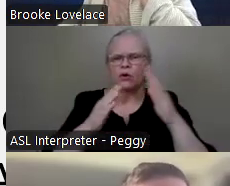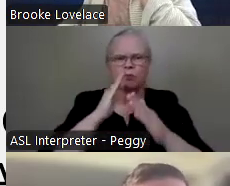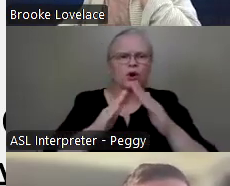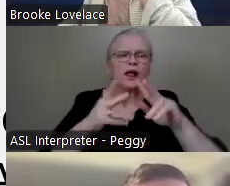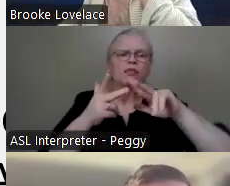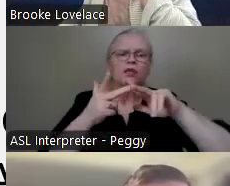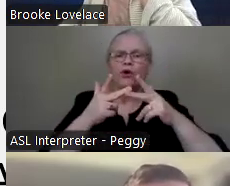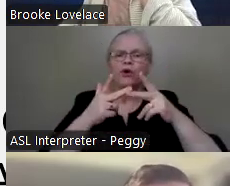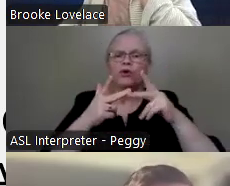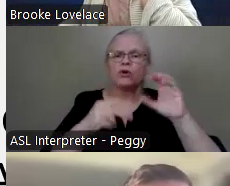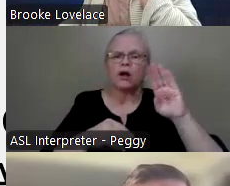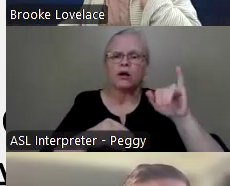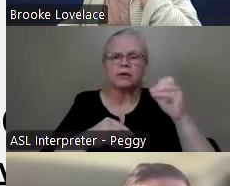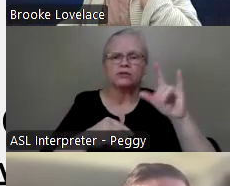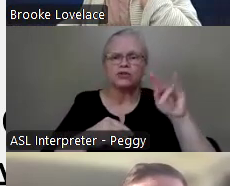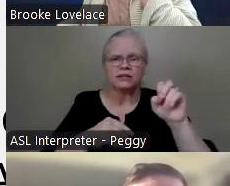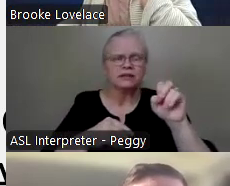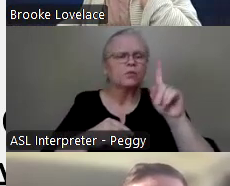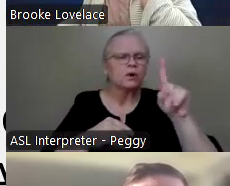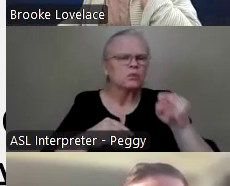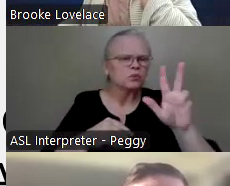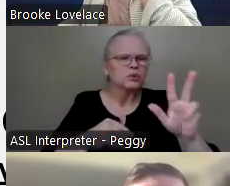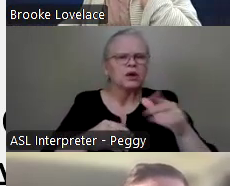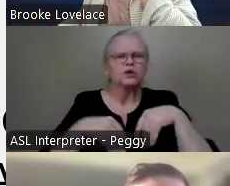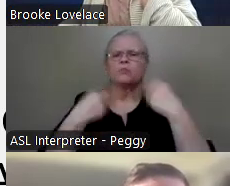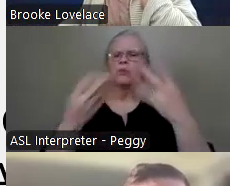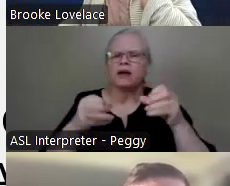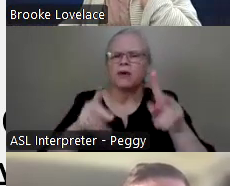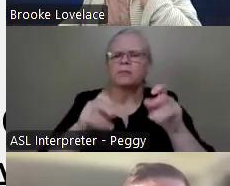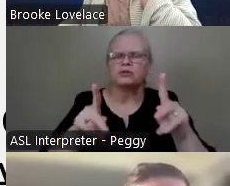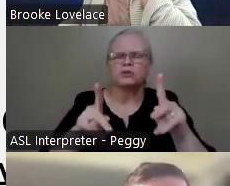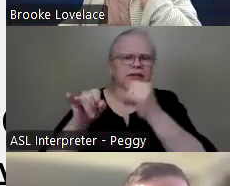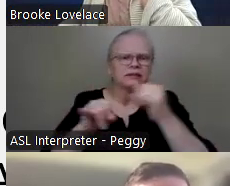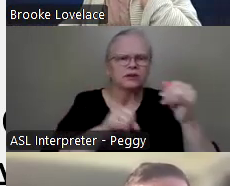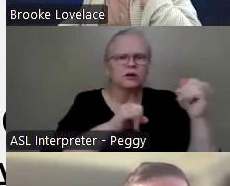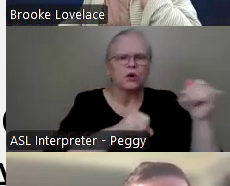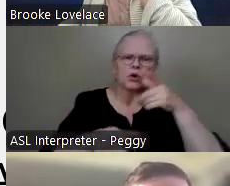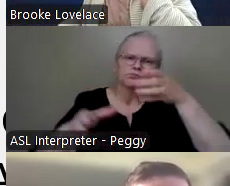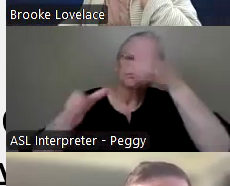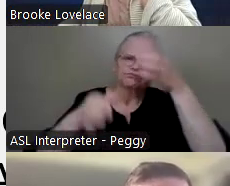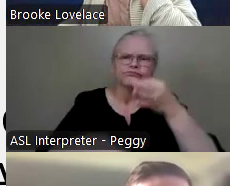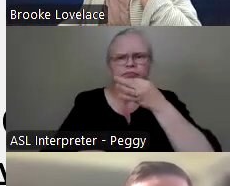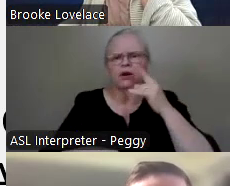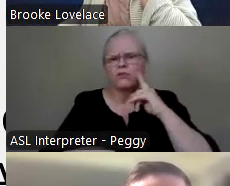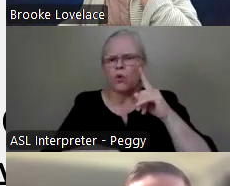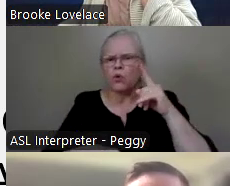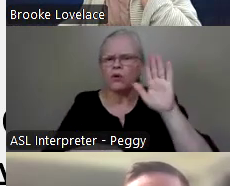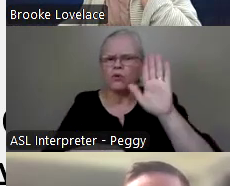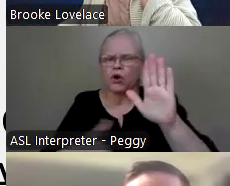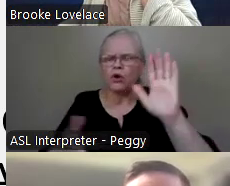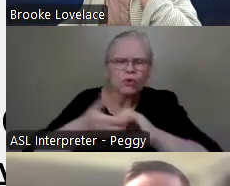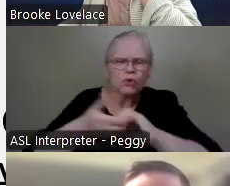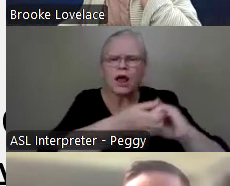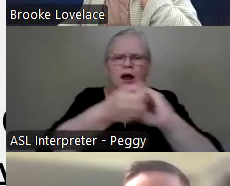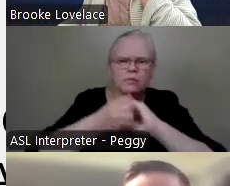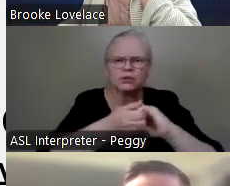objective, provide for opportunities for individuals with disabilities who are subject matter experts to be compensated for their collaboration and leadership on